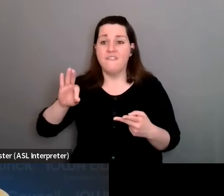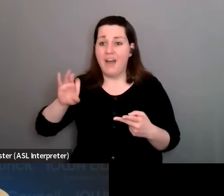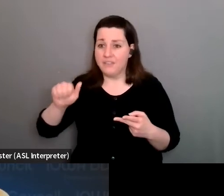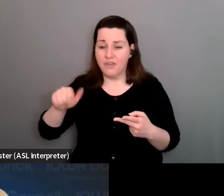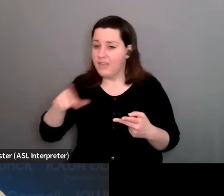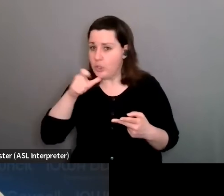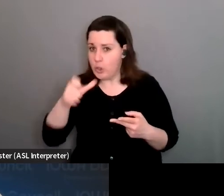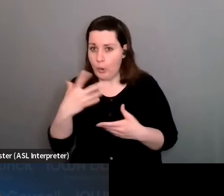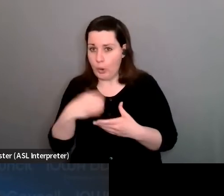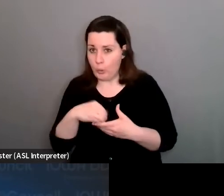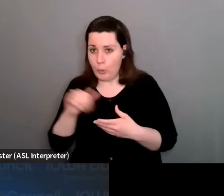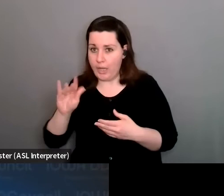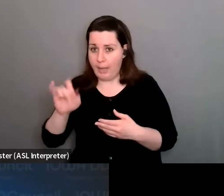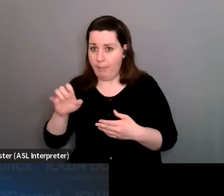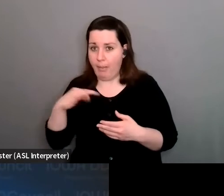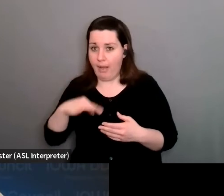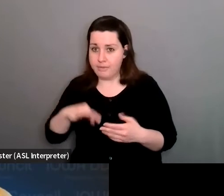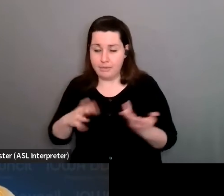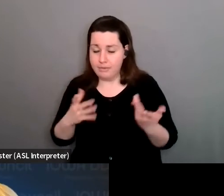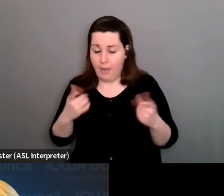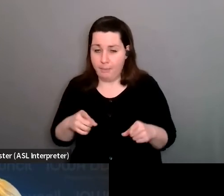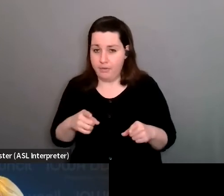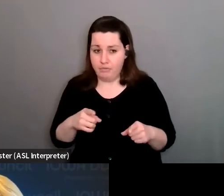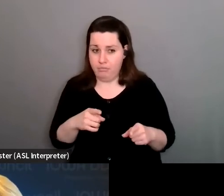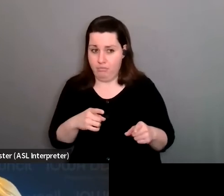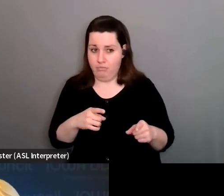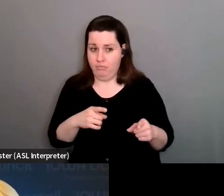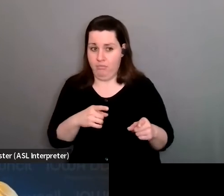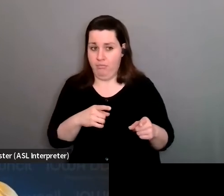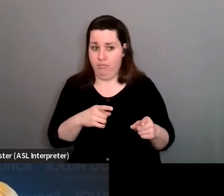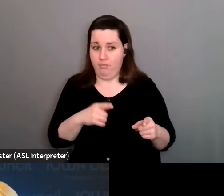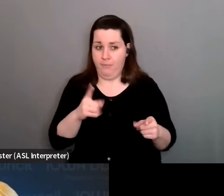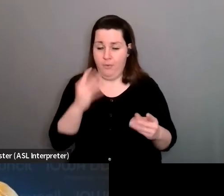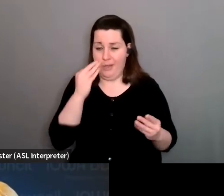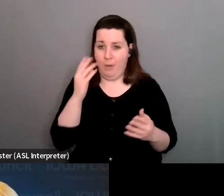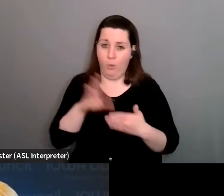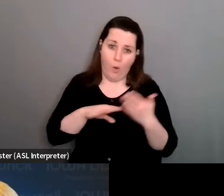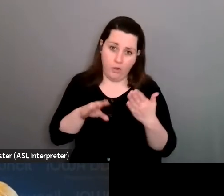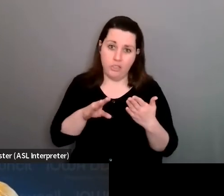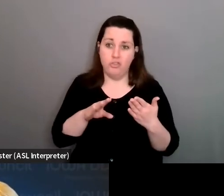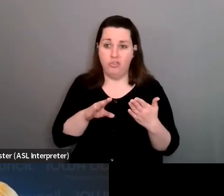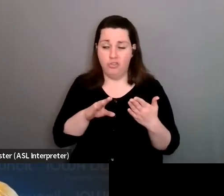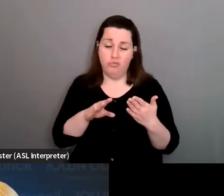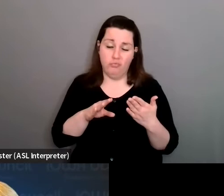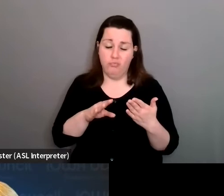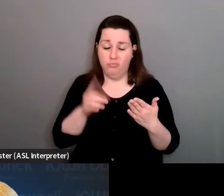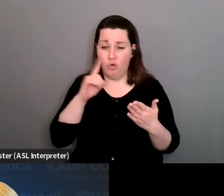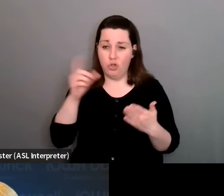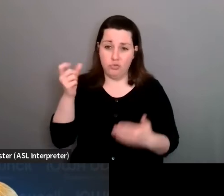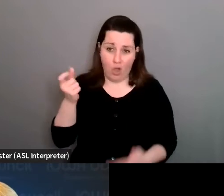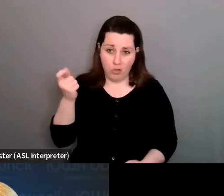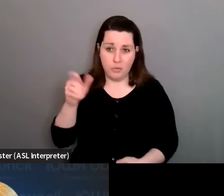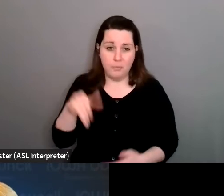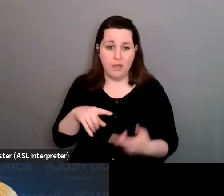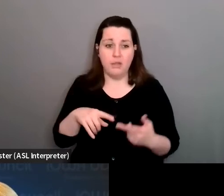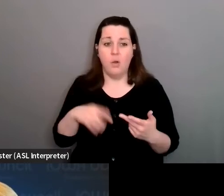consider ABLE assets when considering higher education eligibility for scholarship or